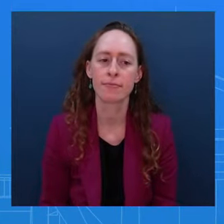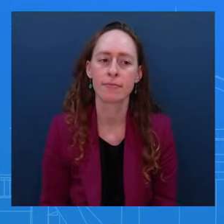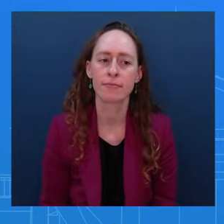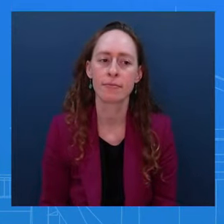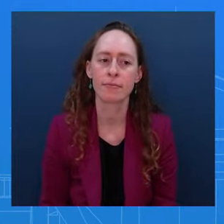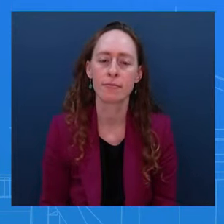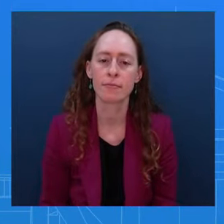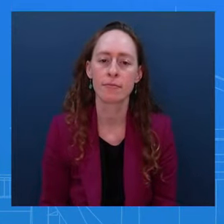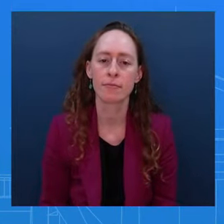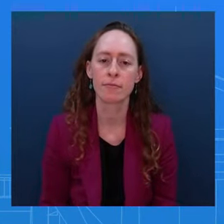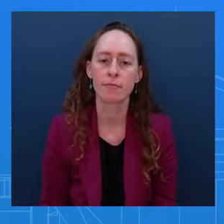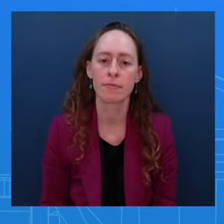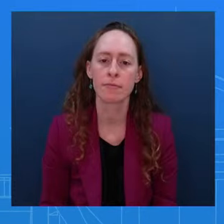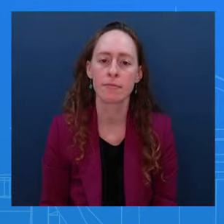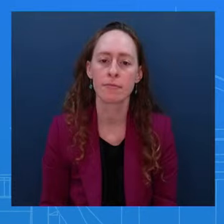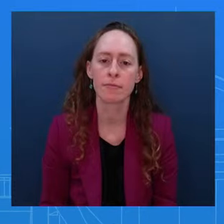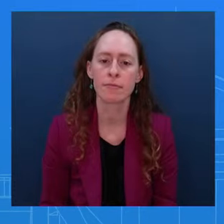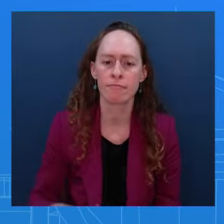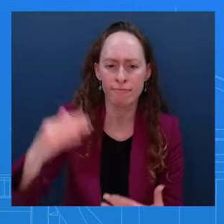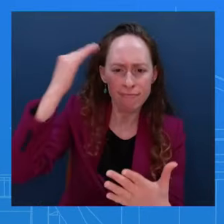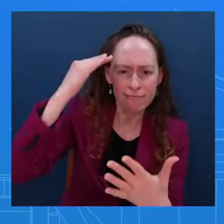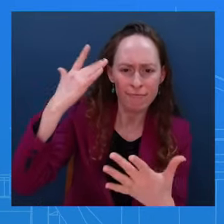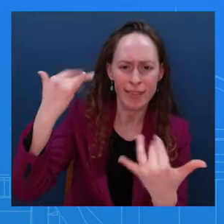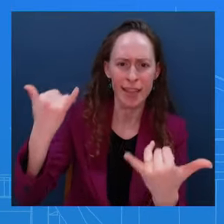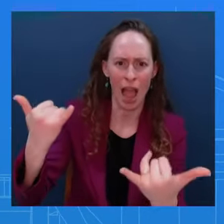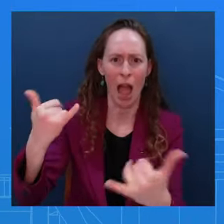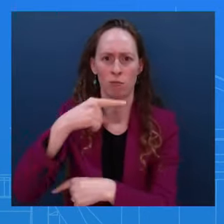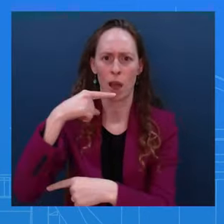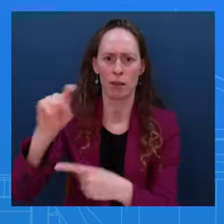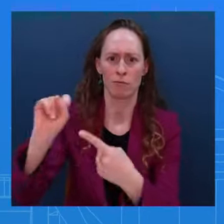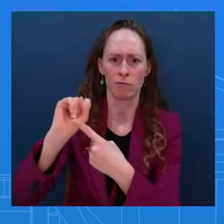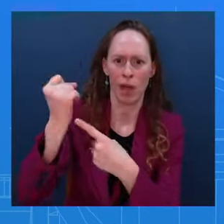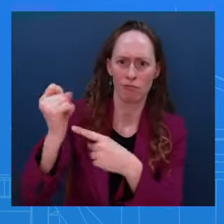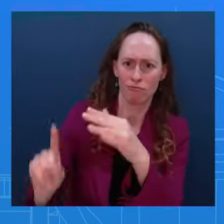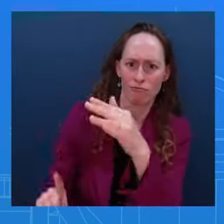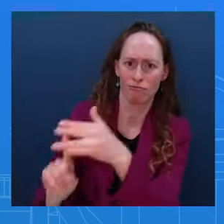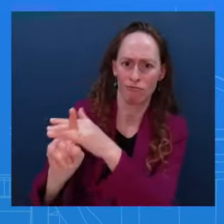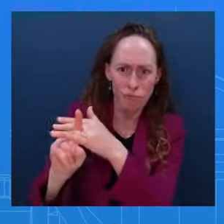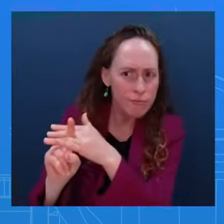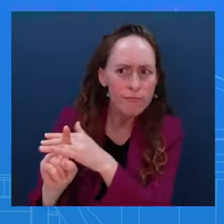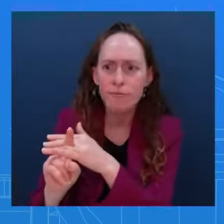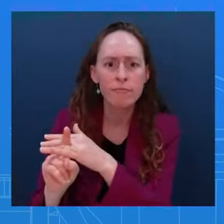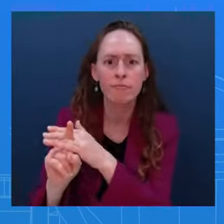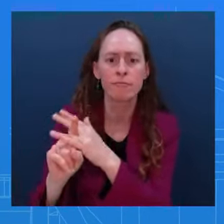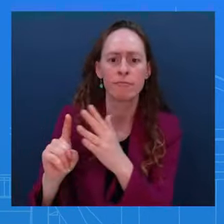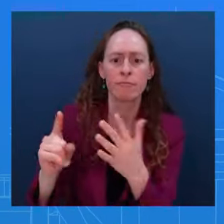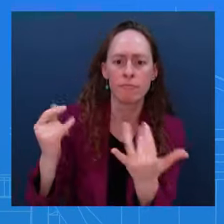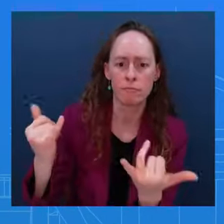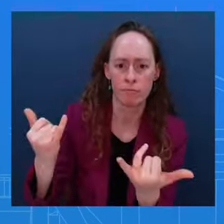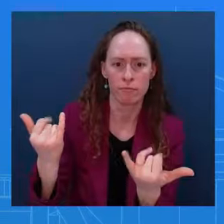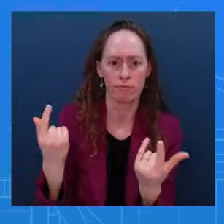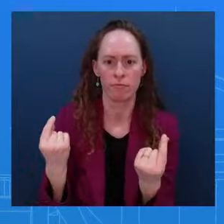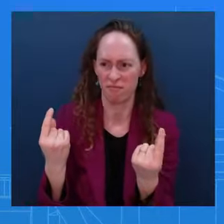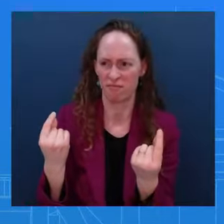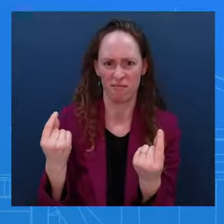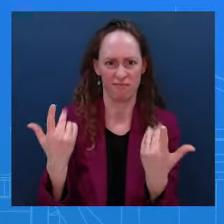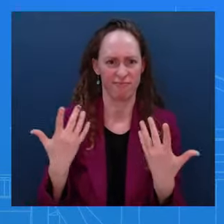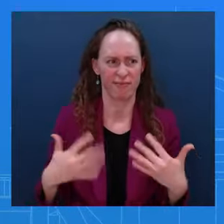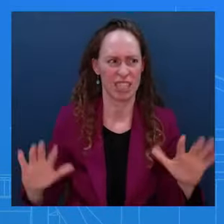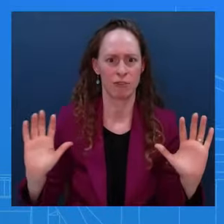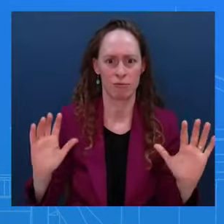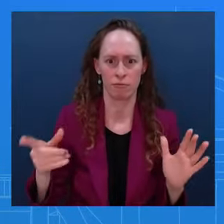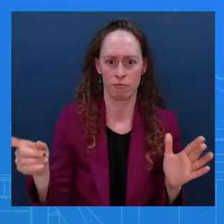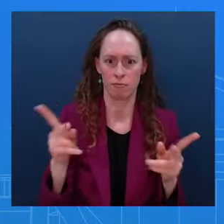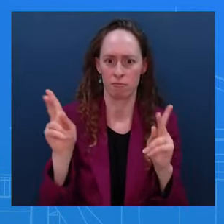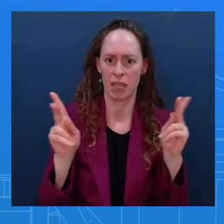that the information that was disclosed made its way into the public domain. Well, that was Chairman Turner. Have you